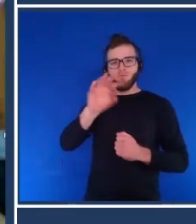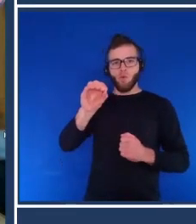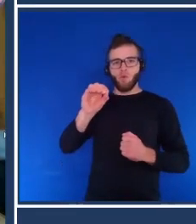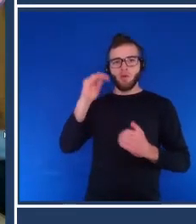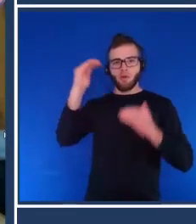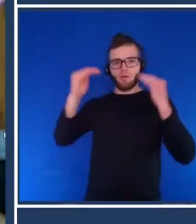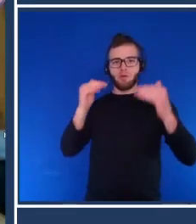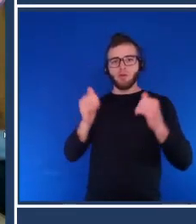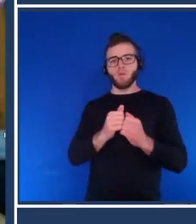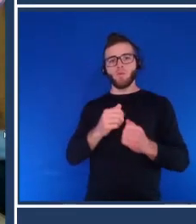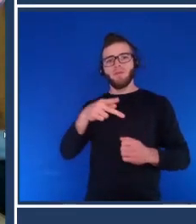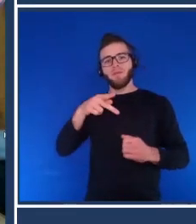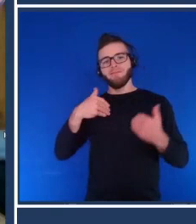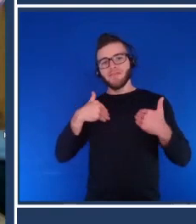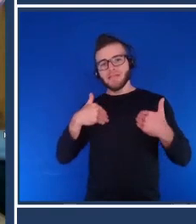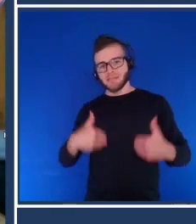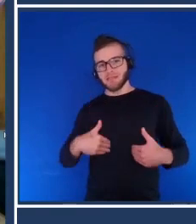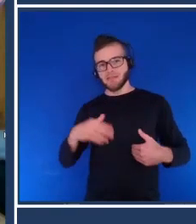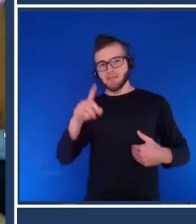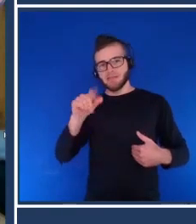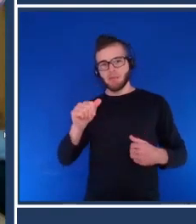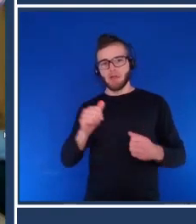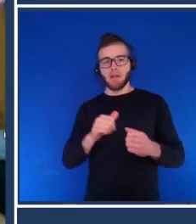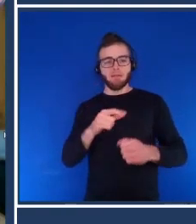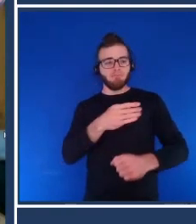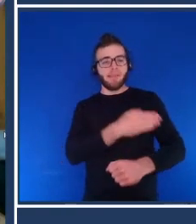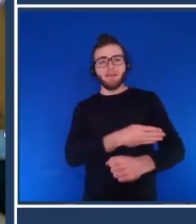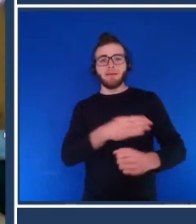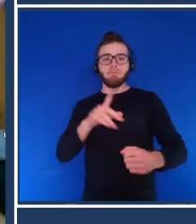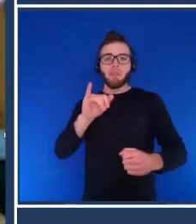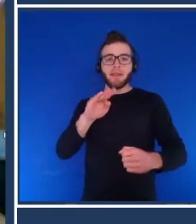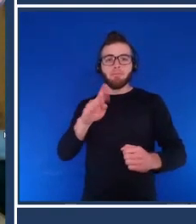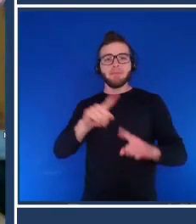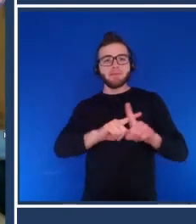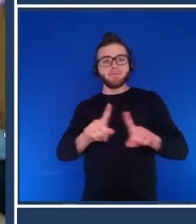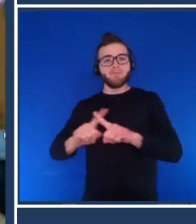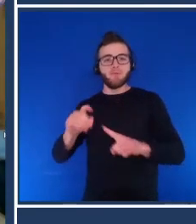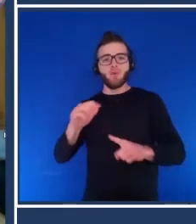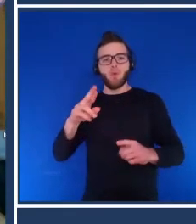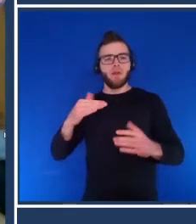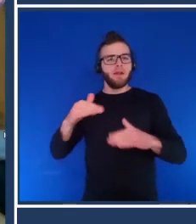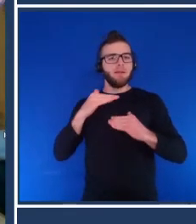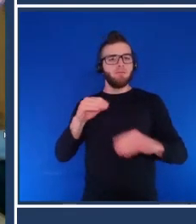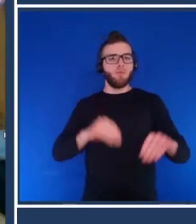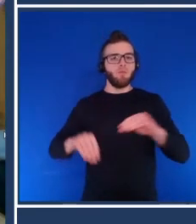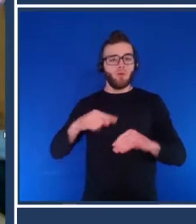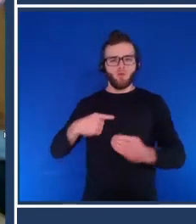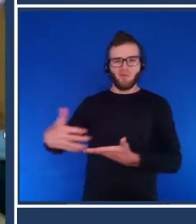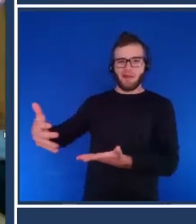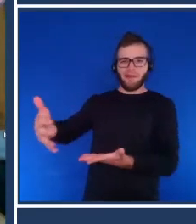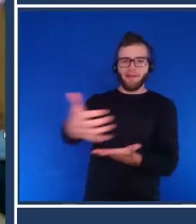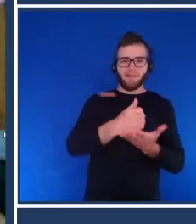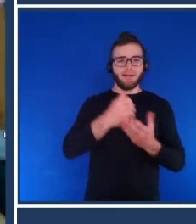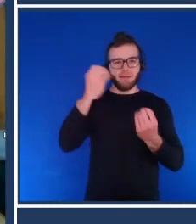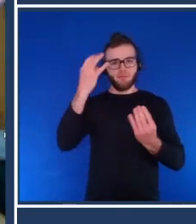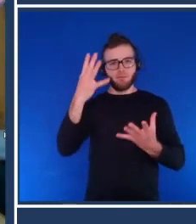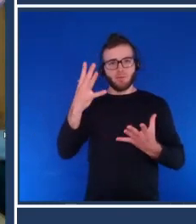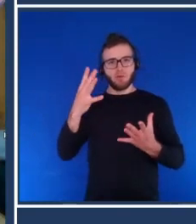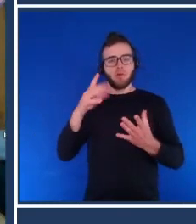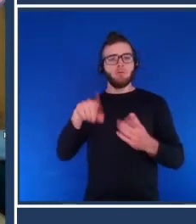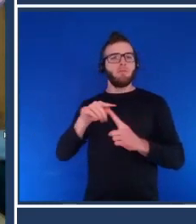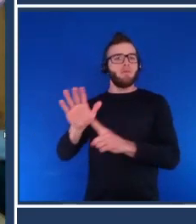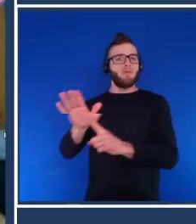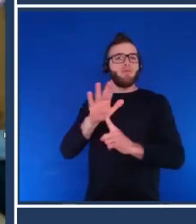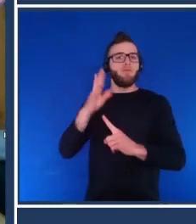limb differences or limited mobility, in which we collected information about this group's experience with various types of smart sensing